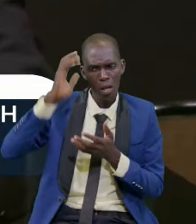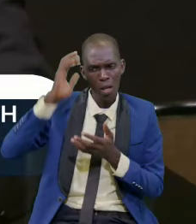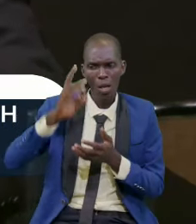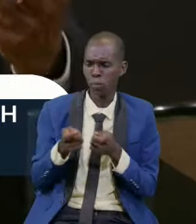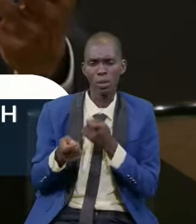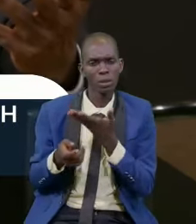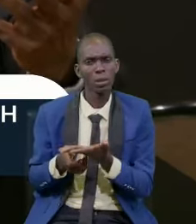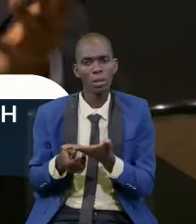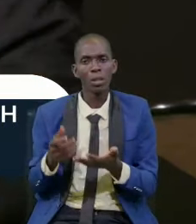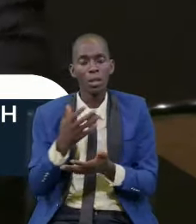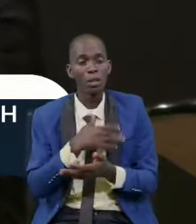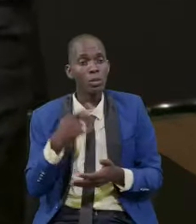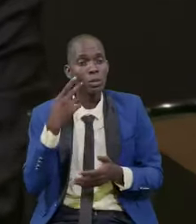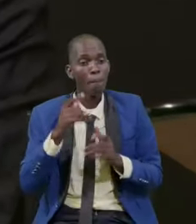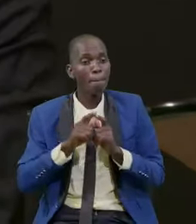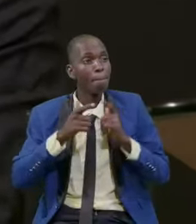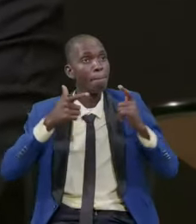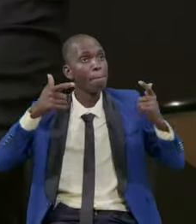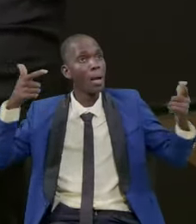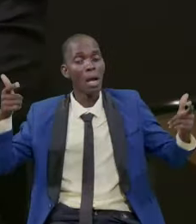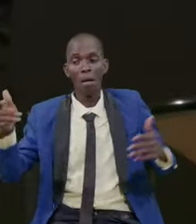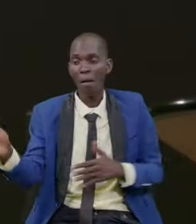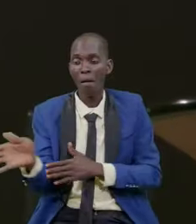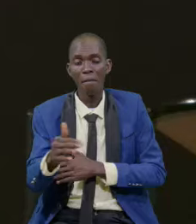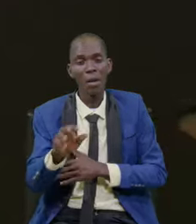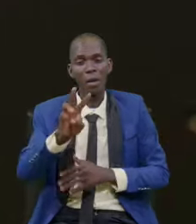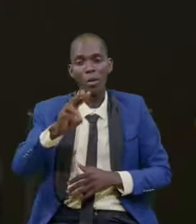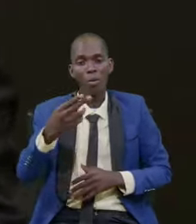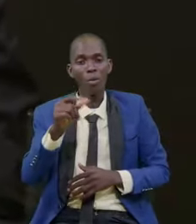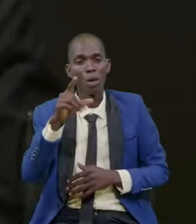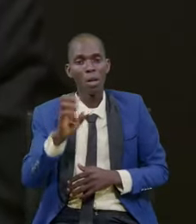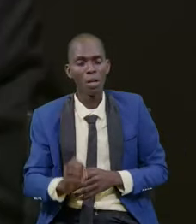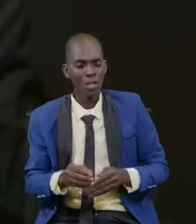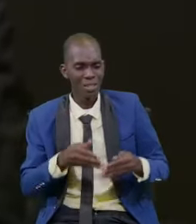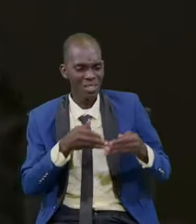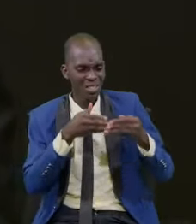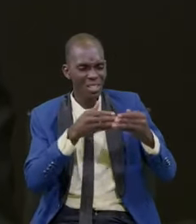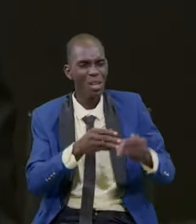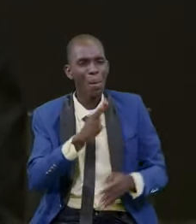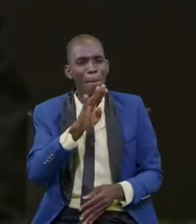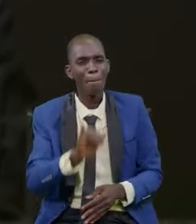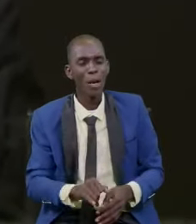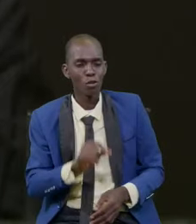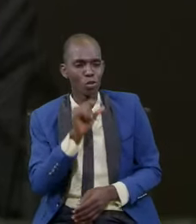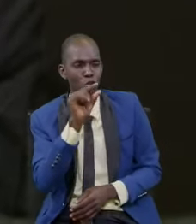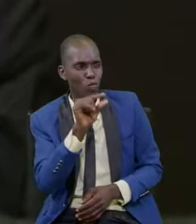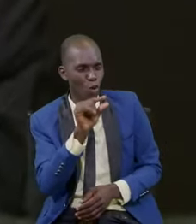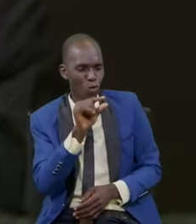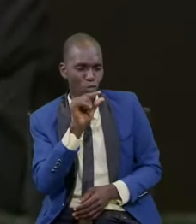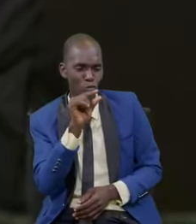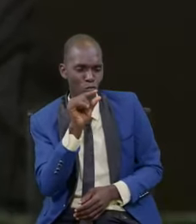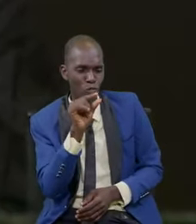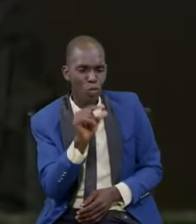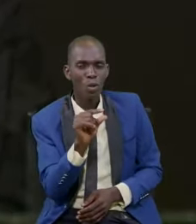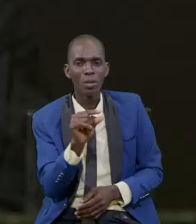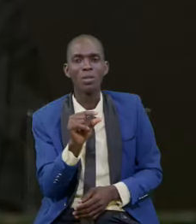big whales being directed by some small